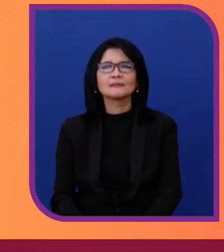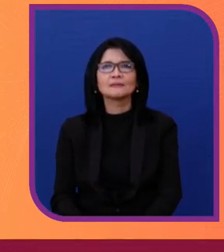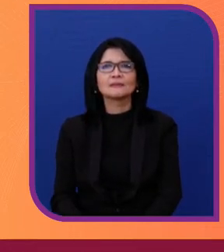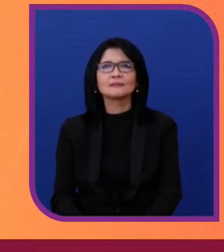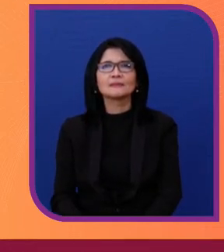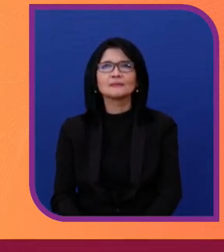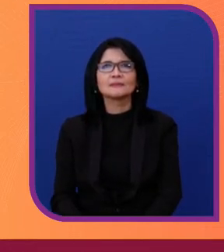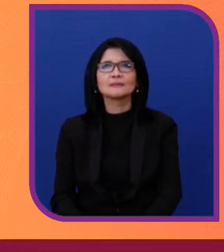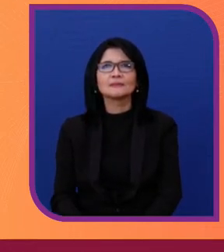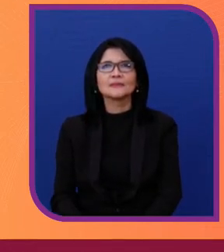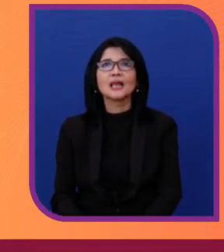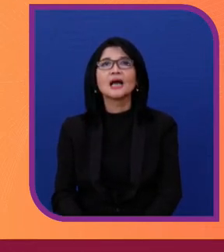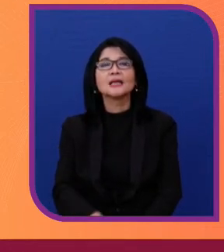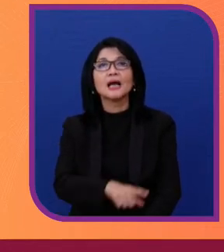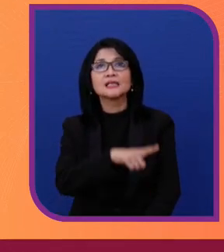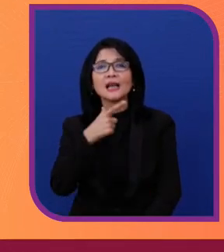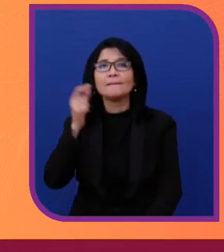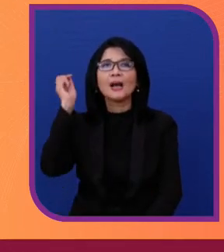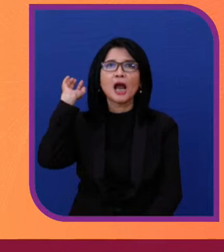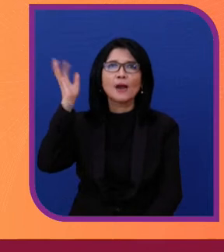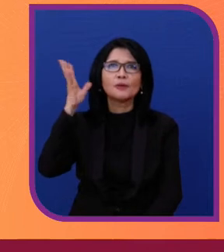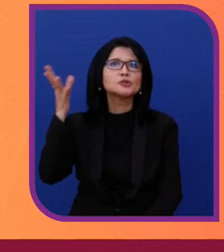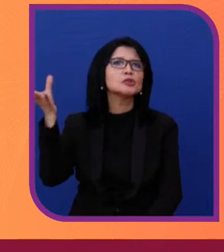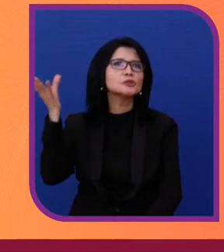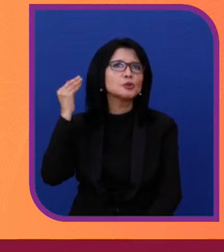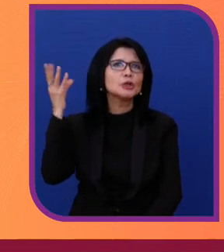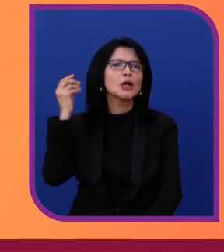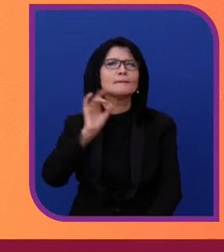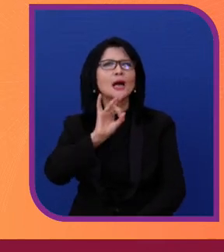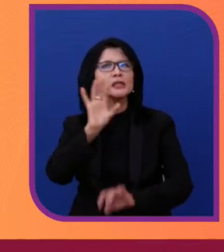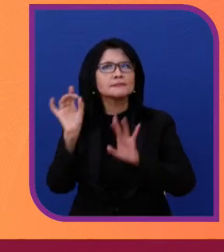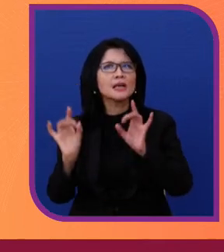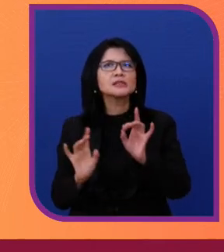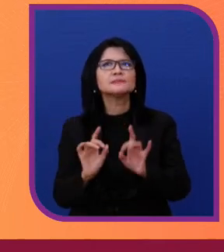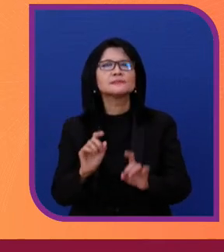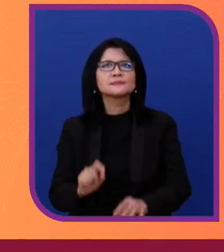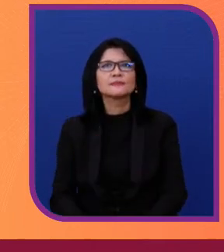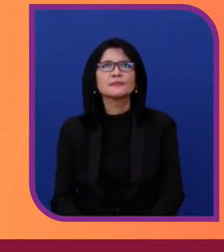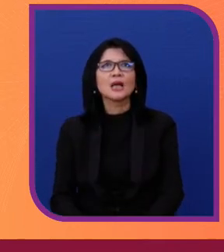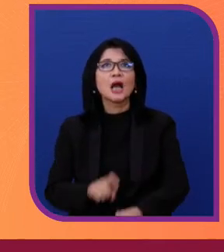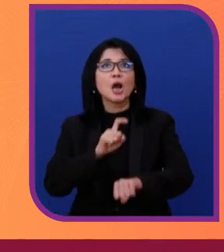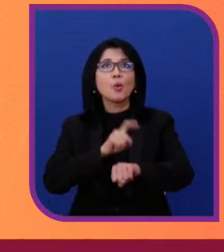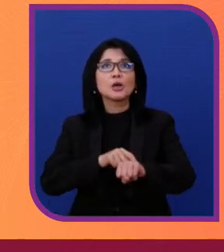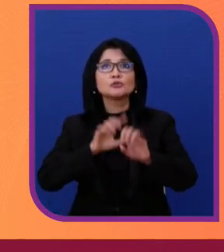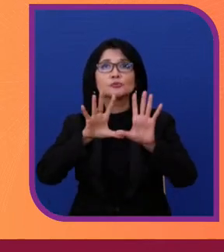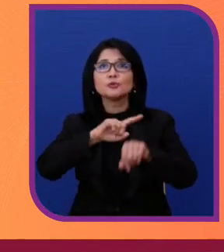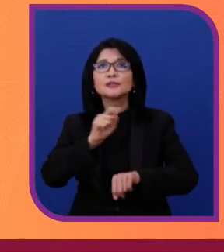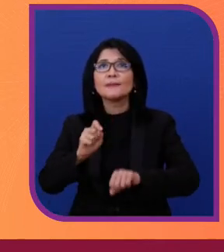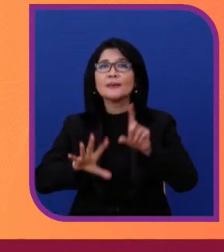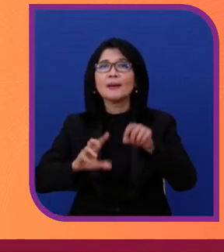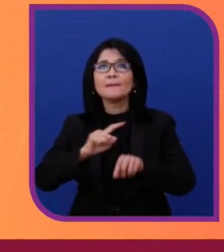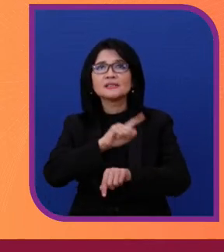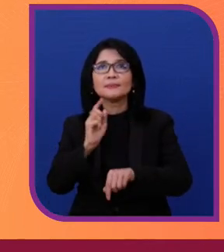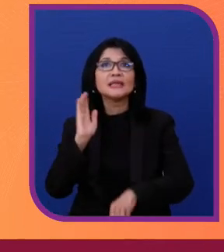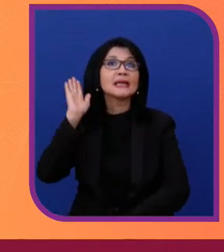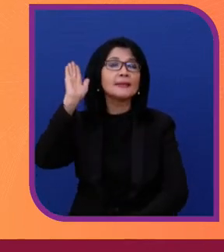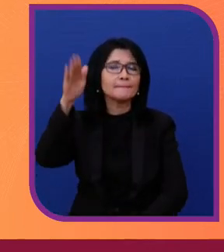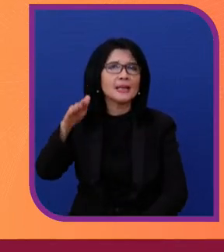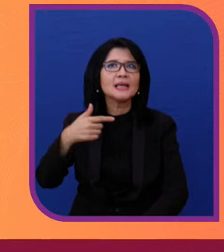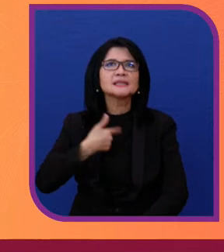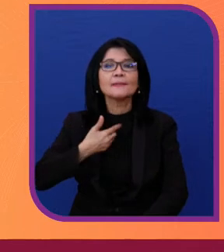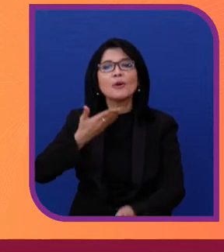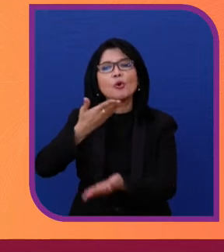kation seindah next Victim is Perhaps out like to share with you tas samsonite cover